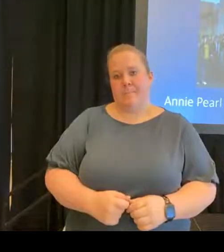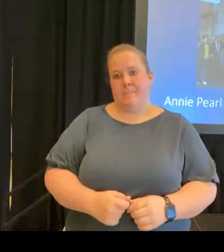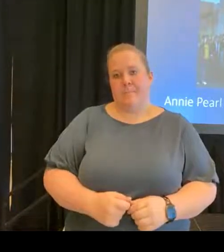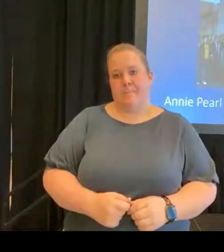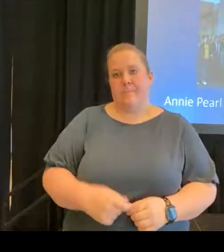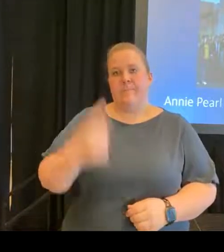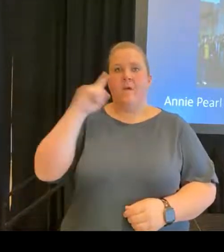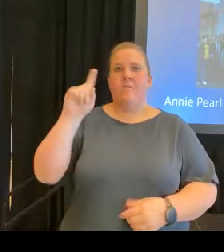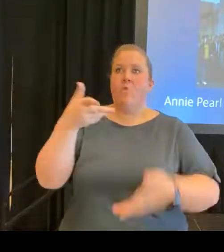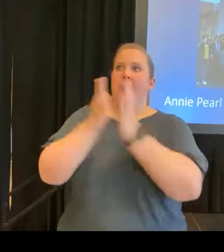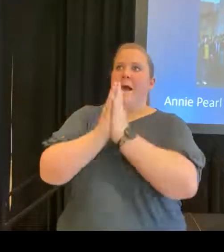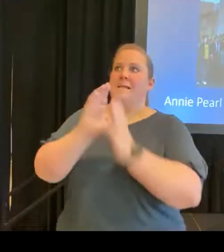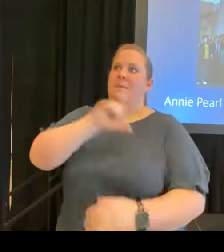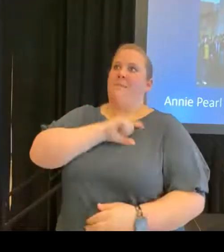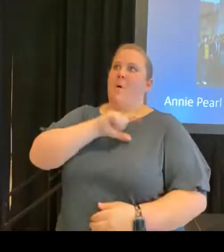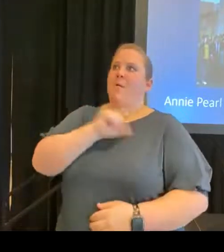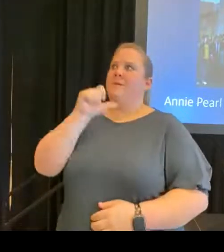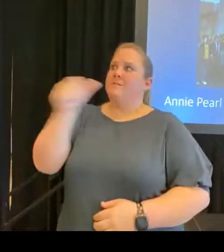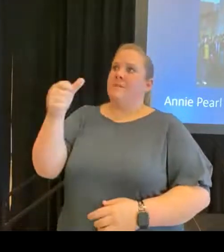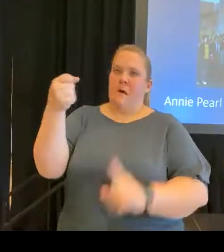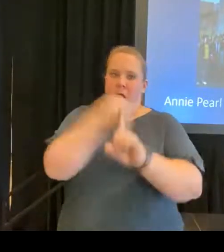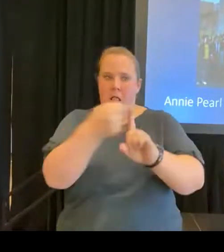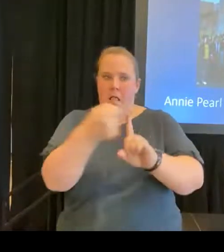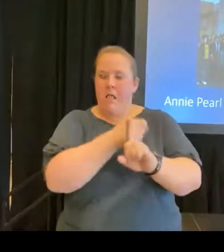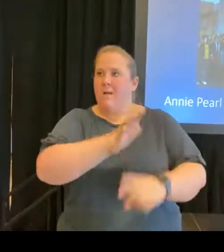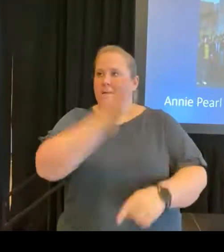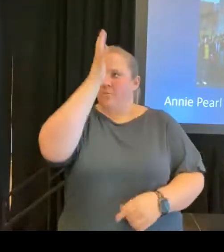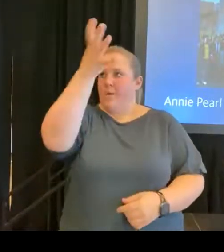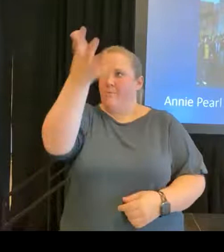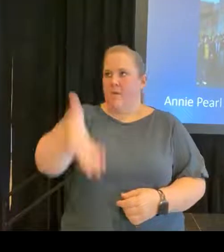for asking the police not to beat his grandfather